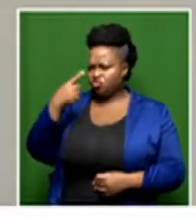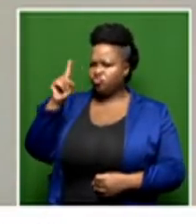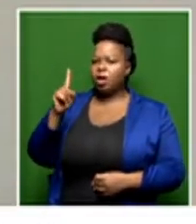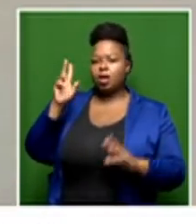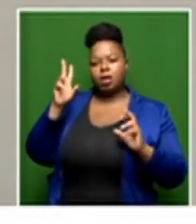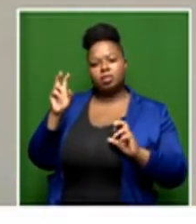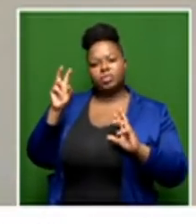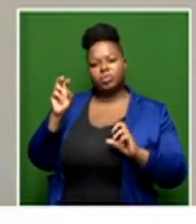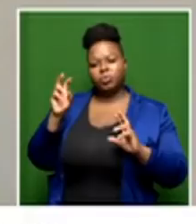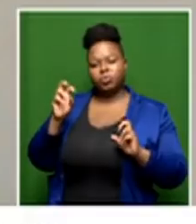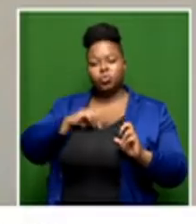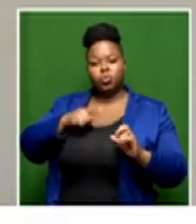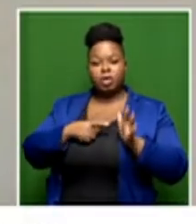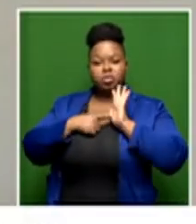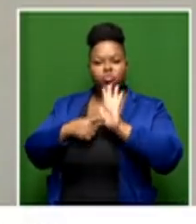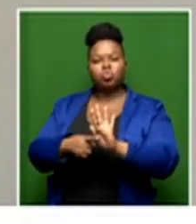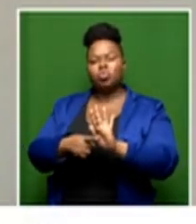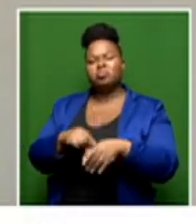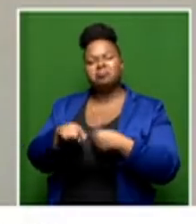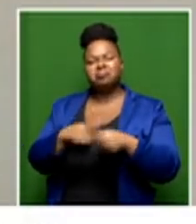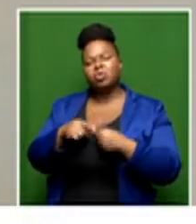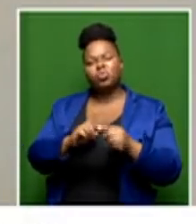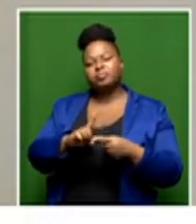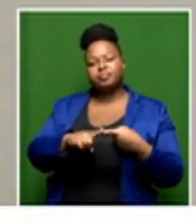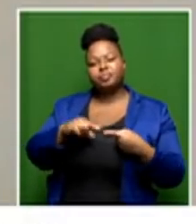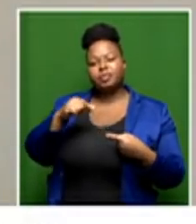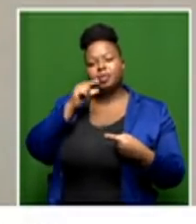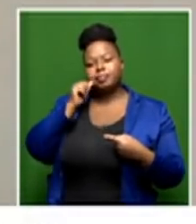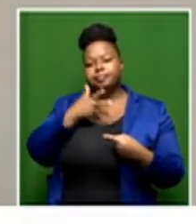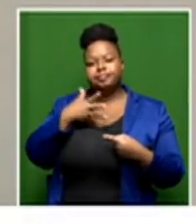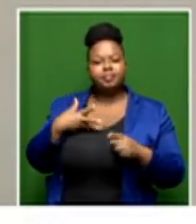issues. They highlight GBV, they highlight